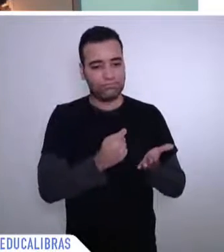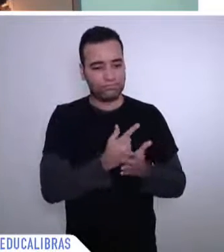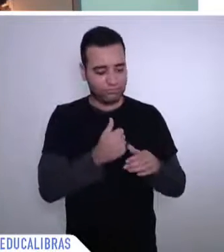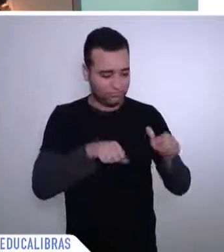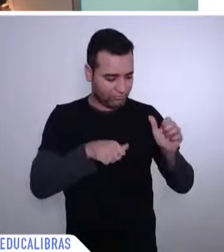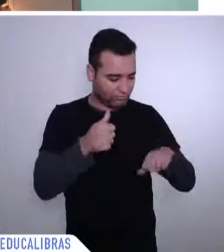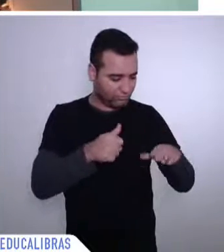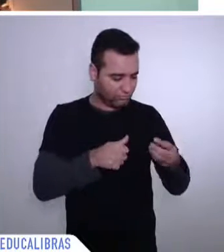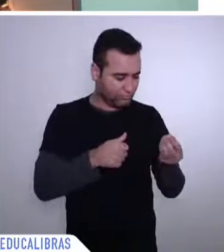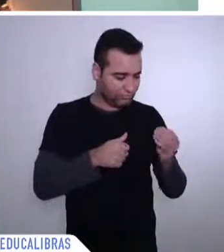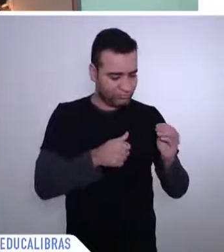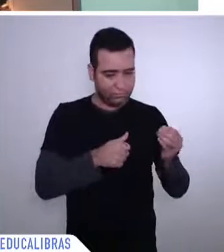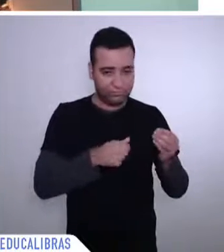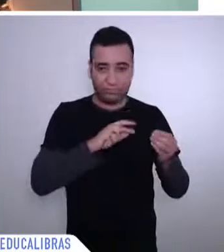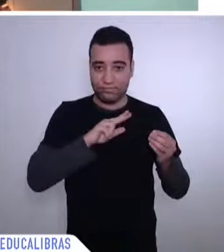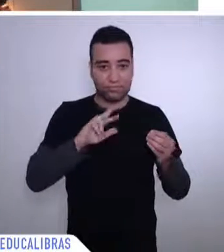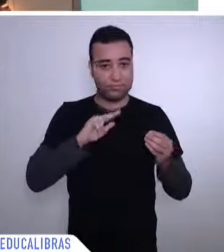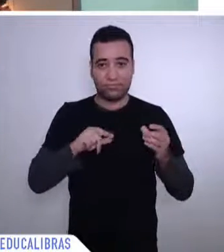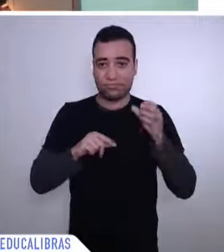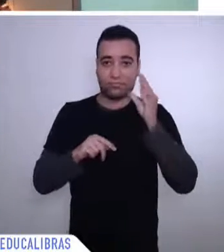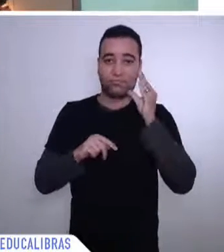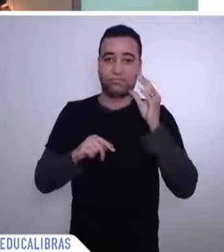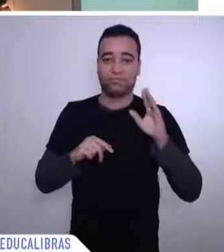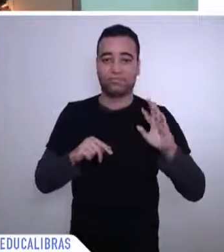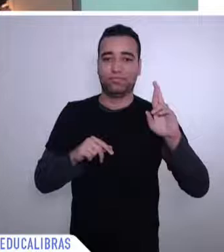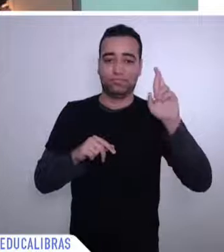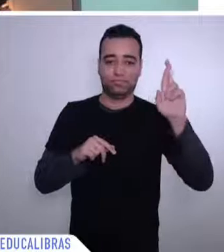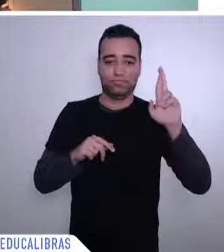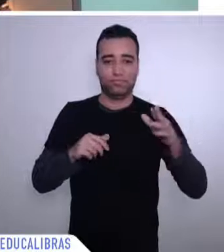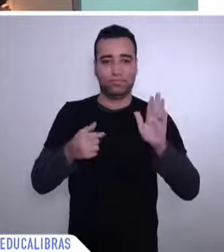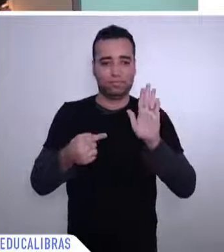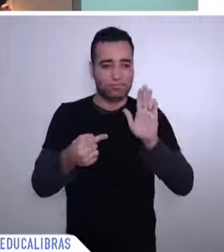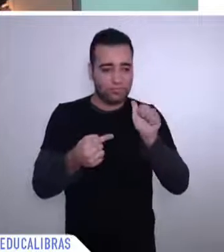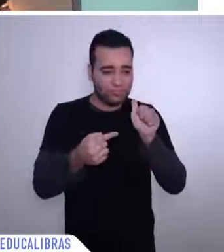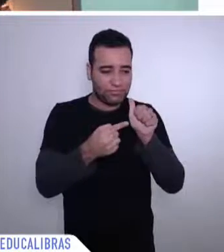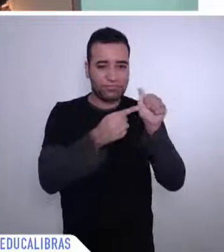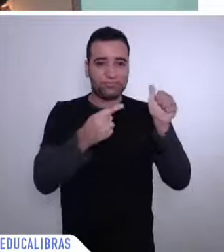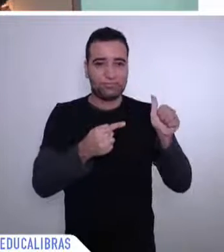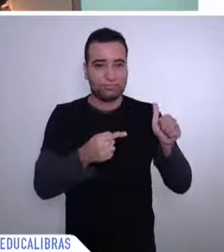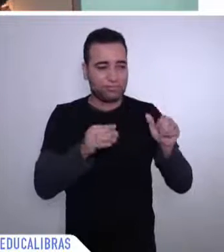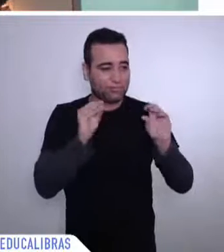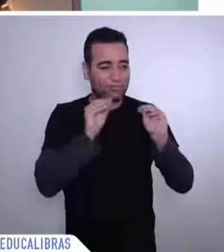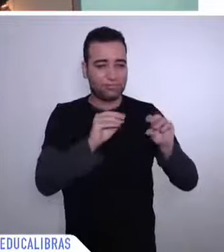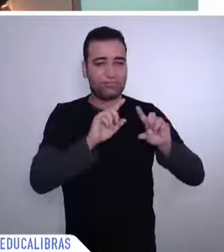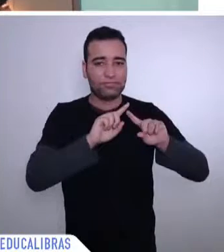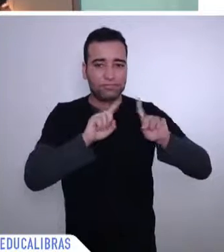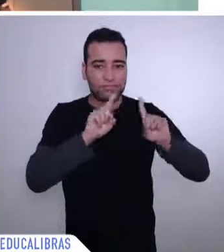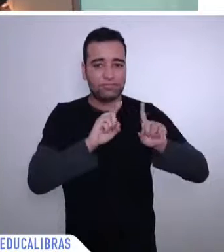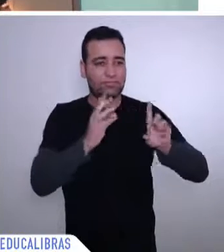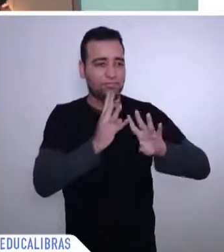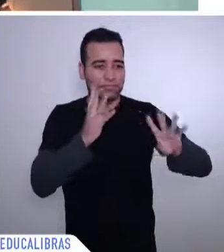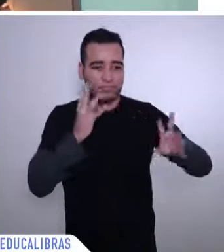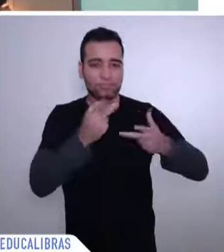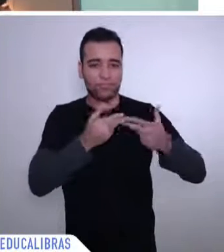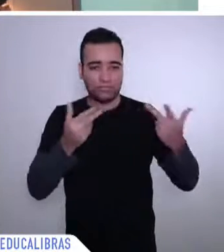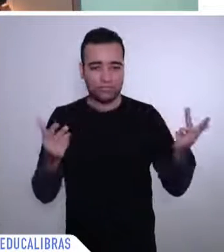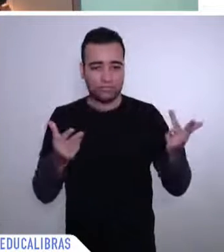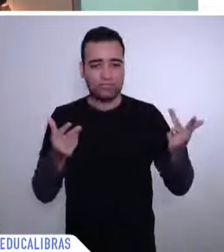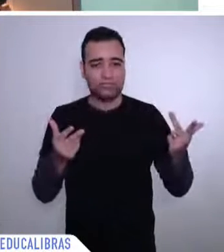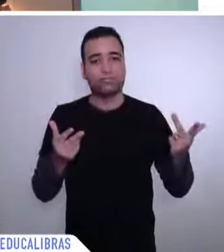the consumers. Those are the ones who evaluate the likes, the grading, the